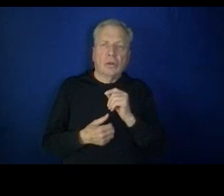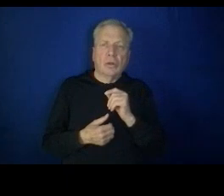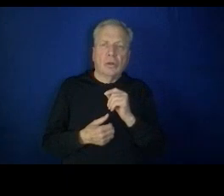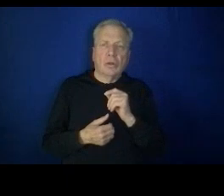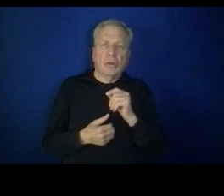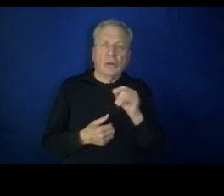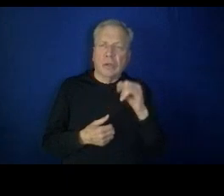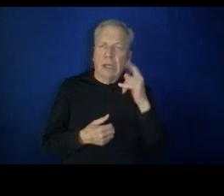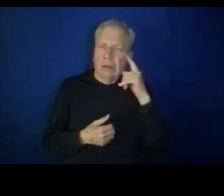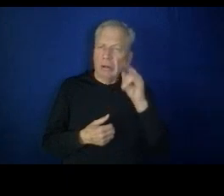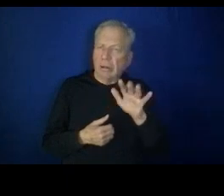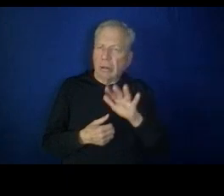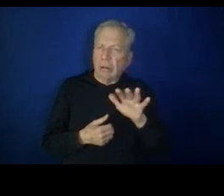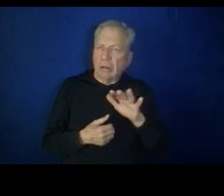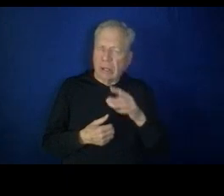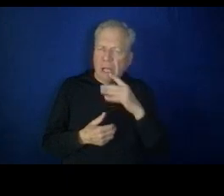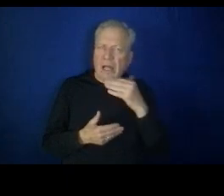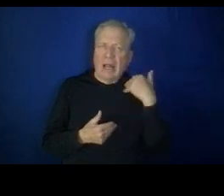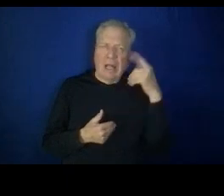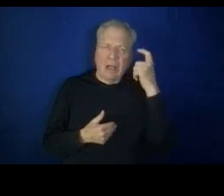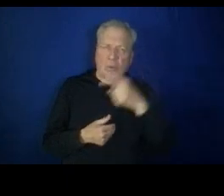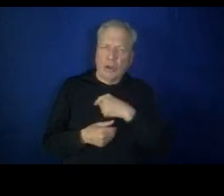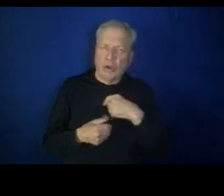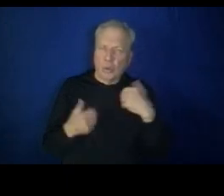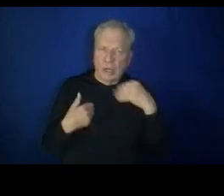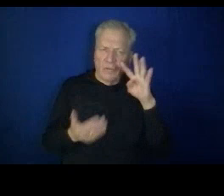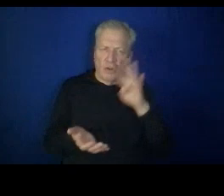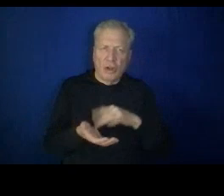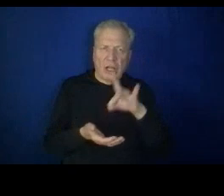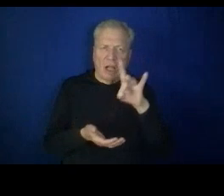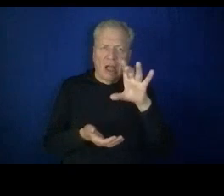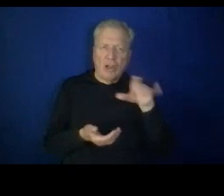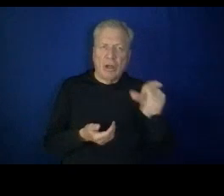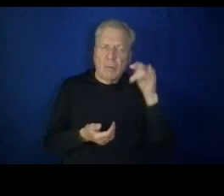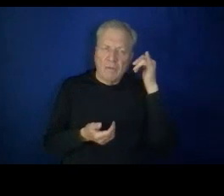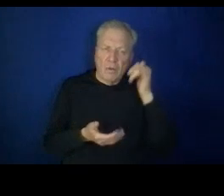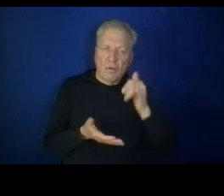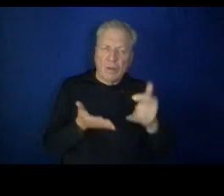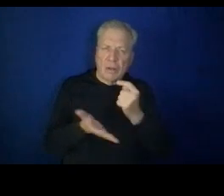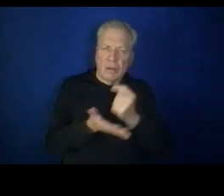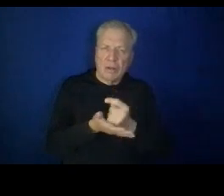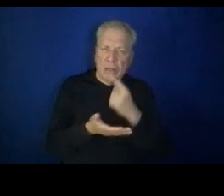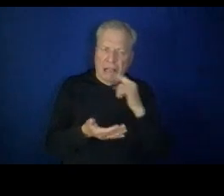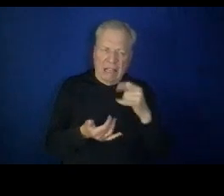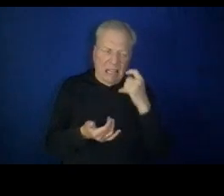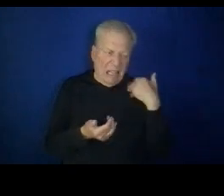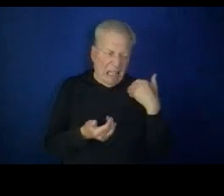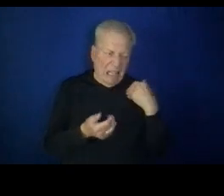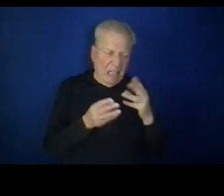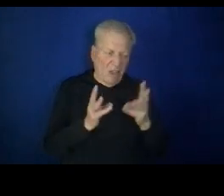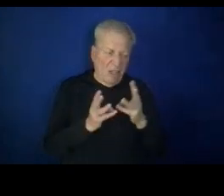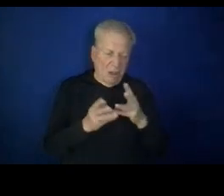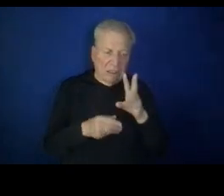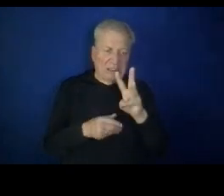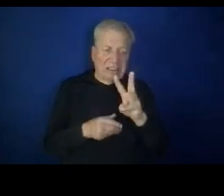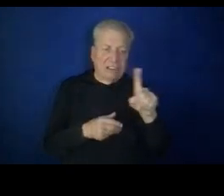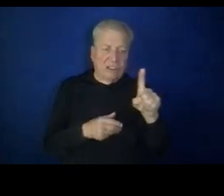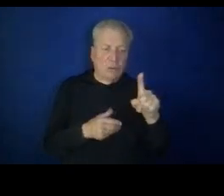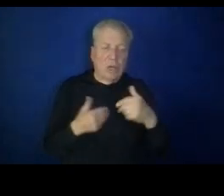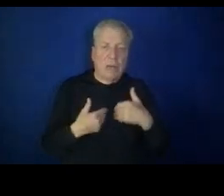Yeah, I think that's right. And then last summer, we had about 4,800 buffalo. This last winter, 61 animals were removed from